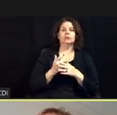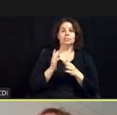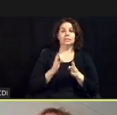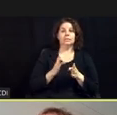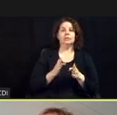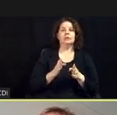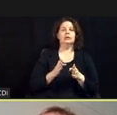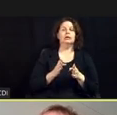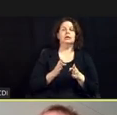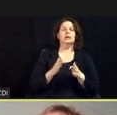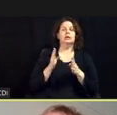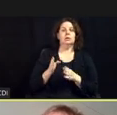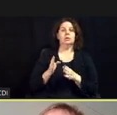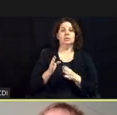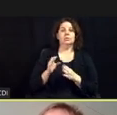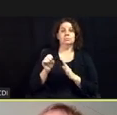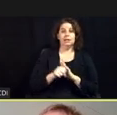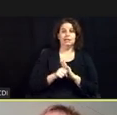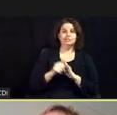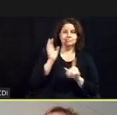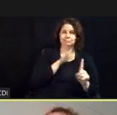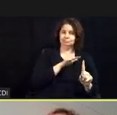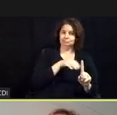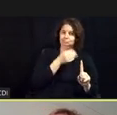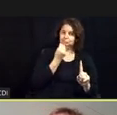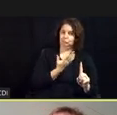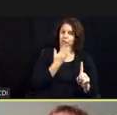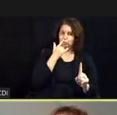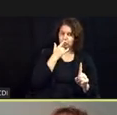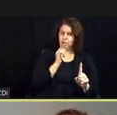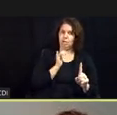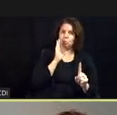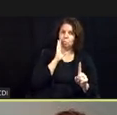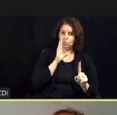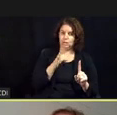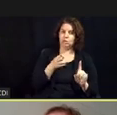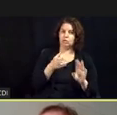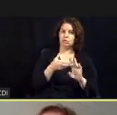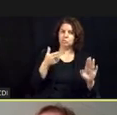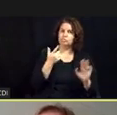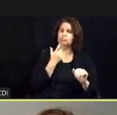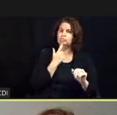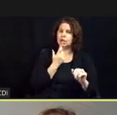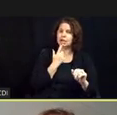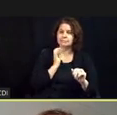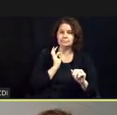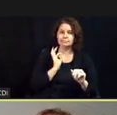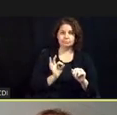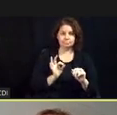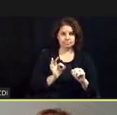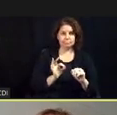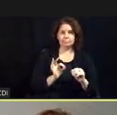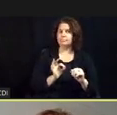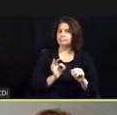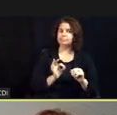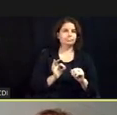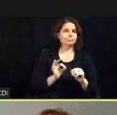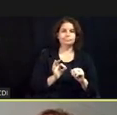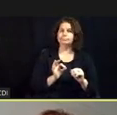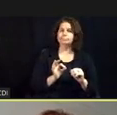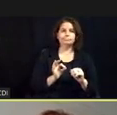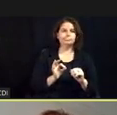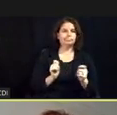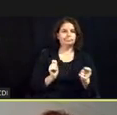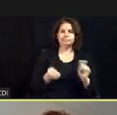signaled to us that we were headed towards a red designation at the end of week 3. However, on